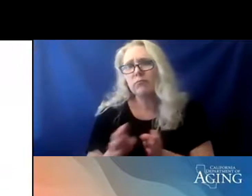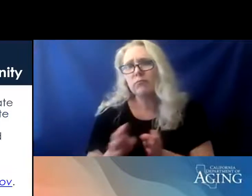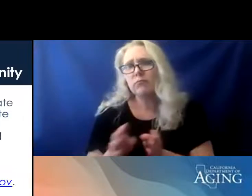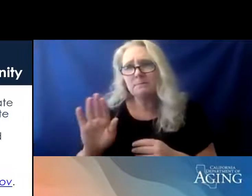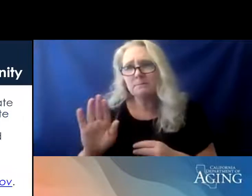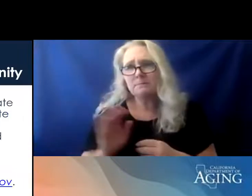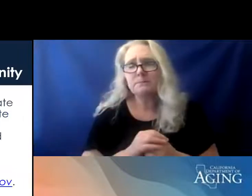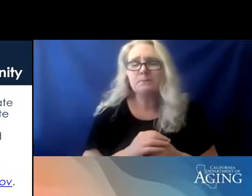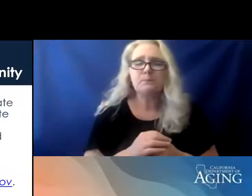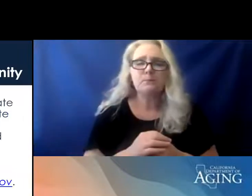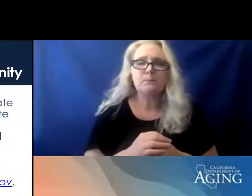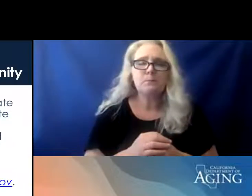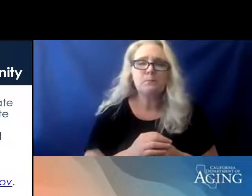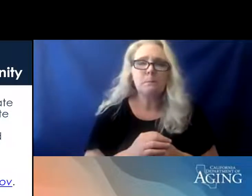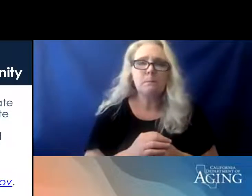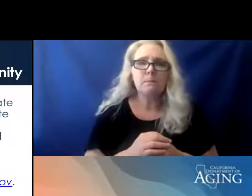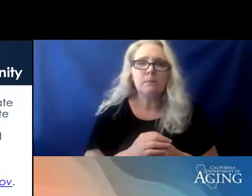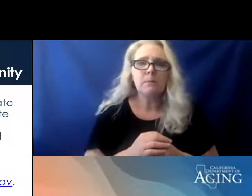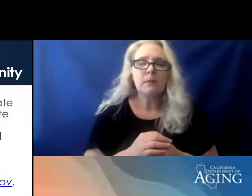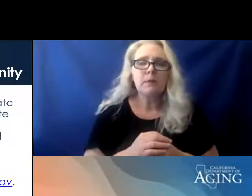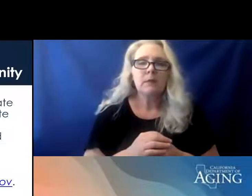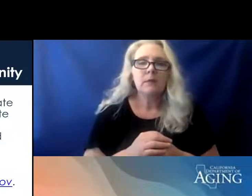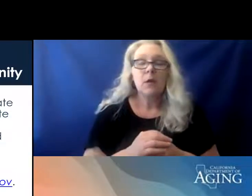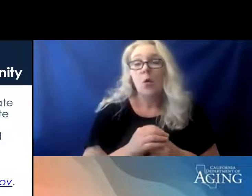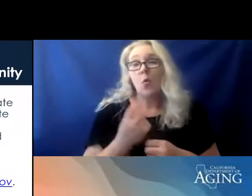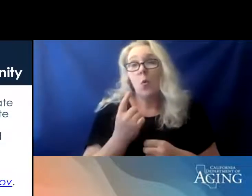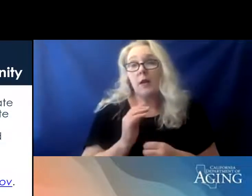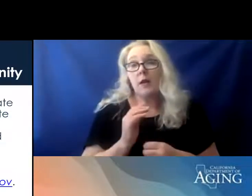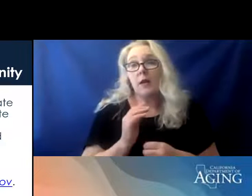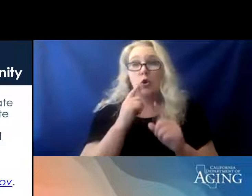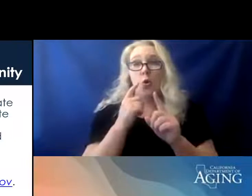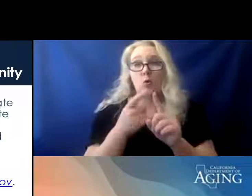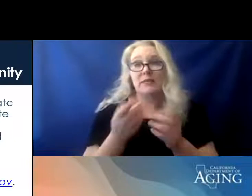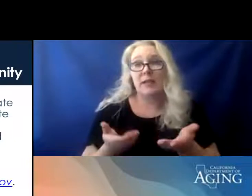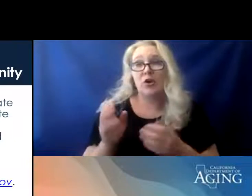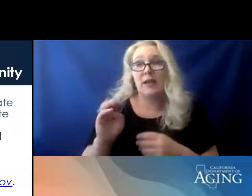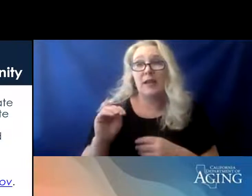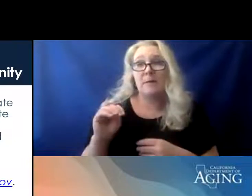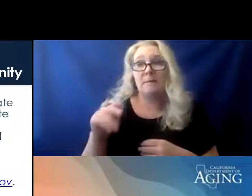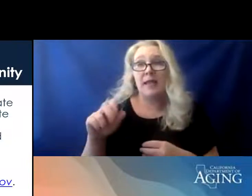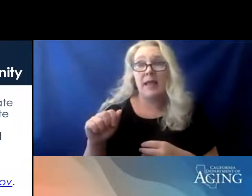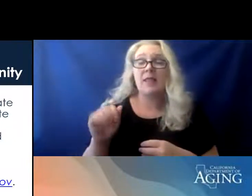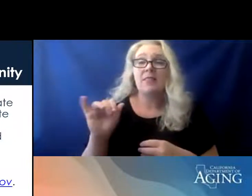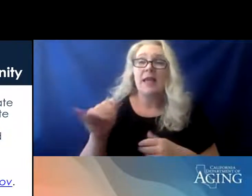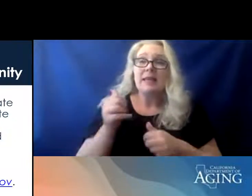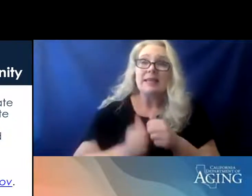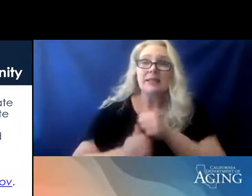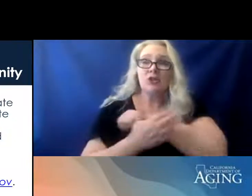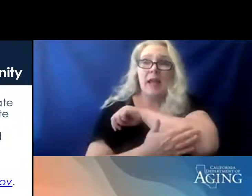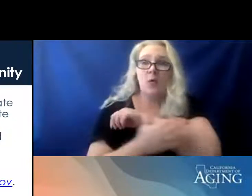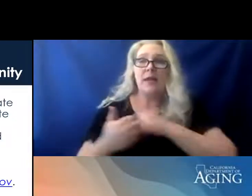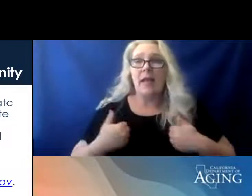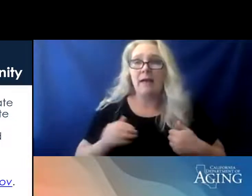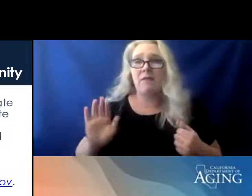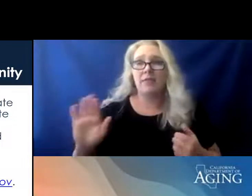As Kim mentioned earlier, it's one of our goals here at MPA that every county have its own local master plan for aging. So